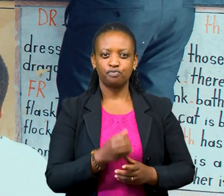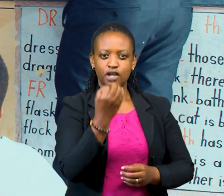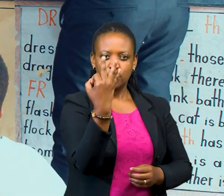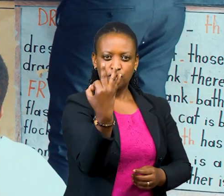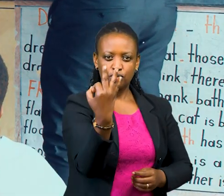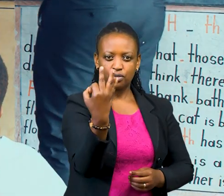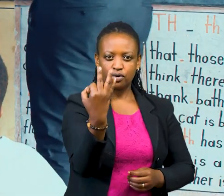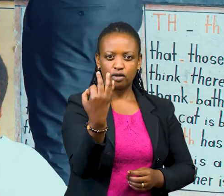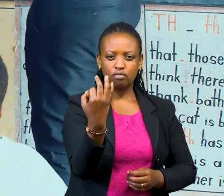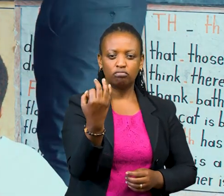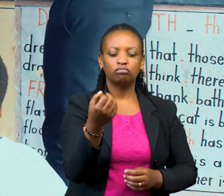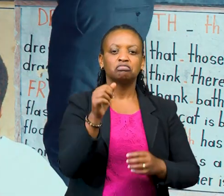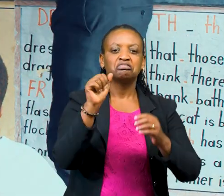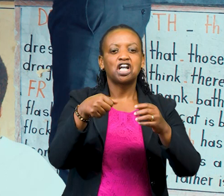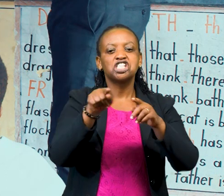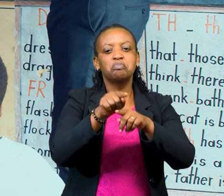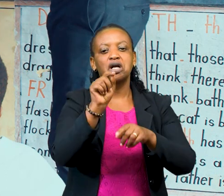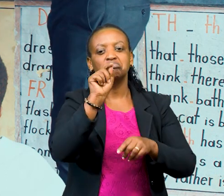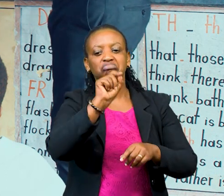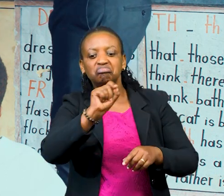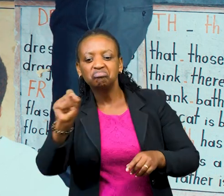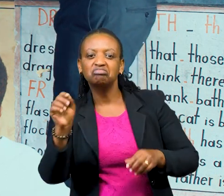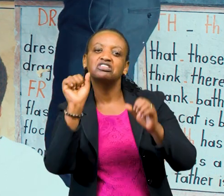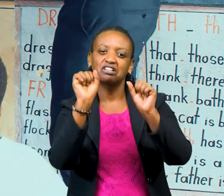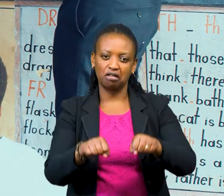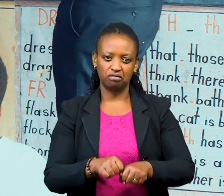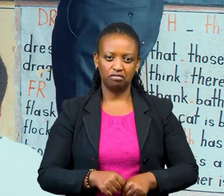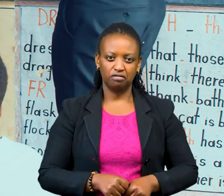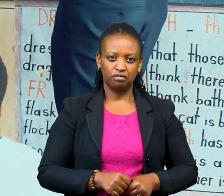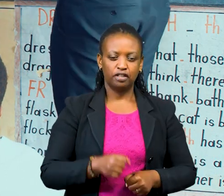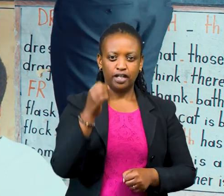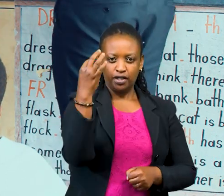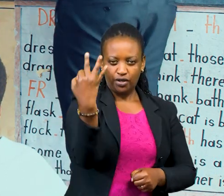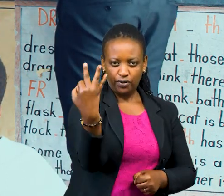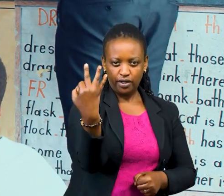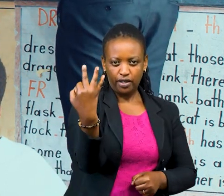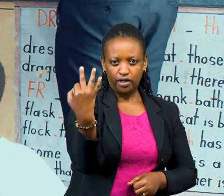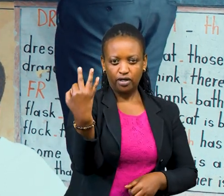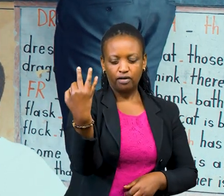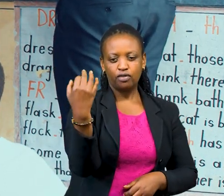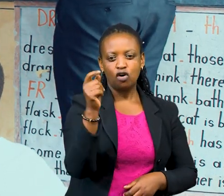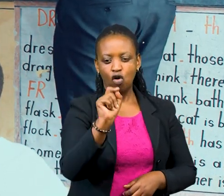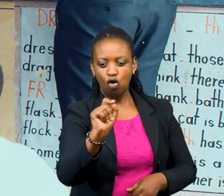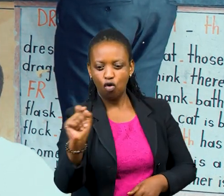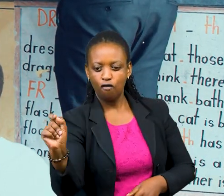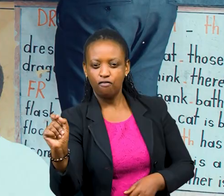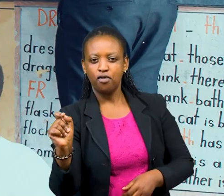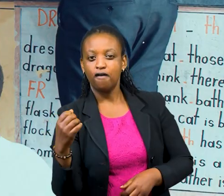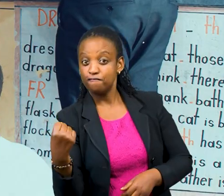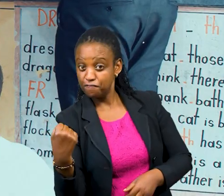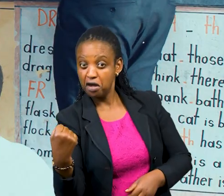3, you can present a ratio as a fraction, okay? Then 3